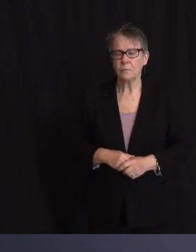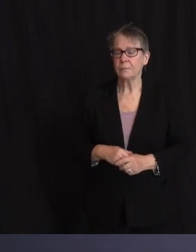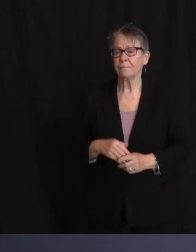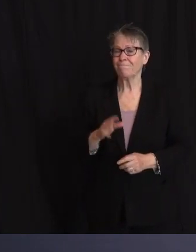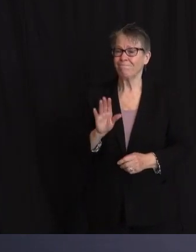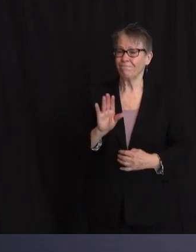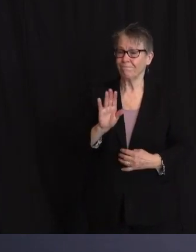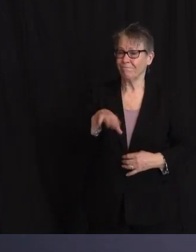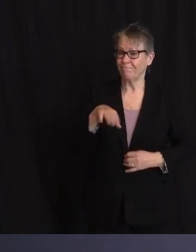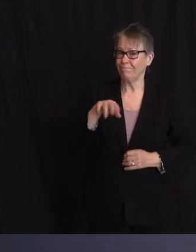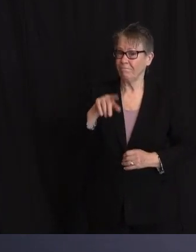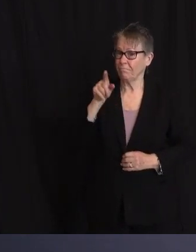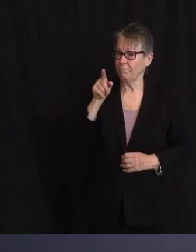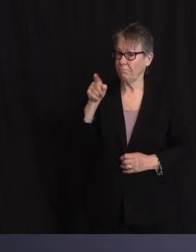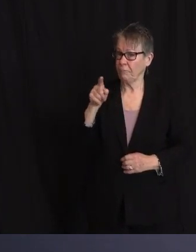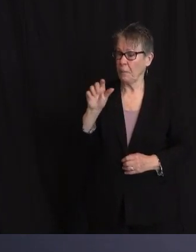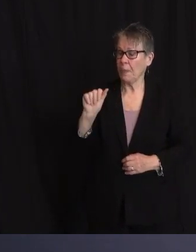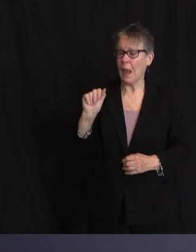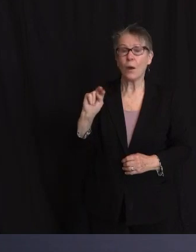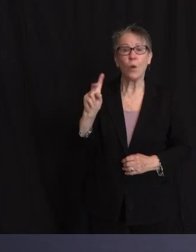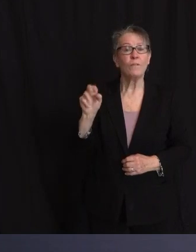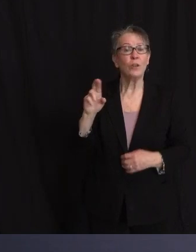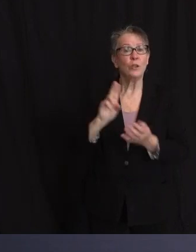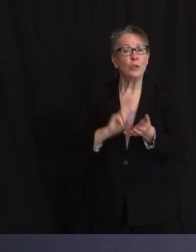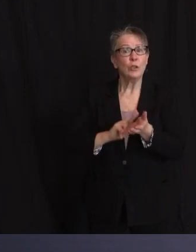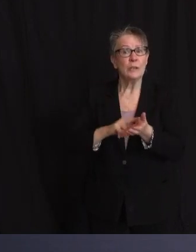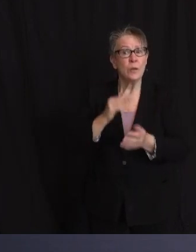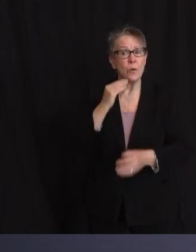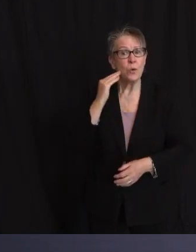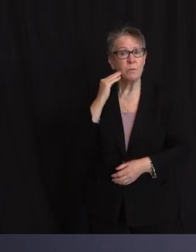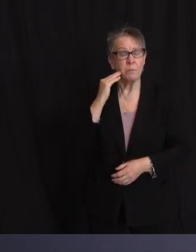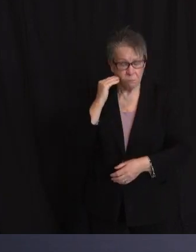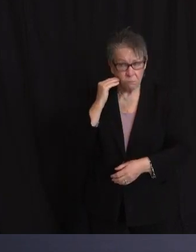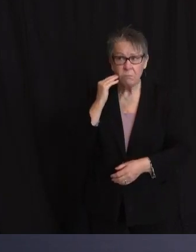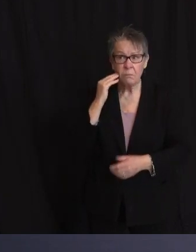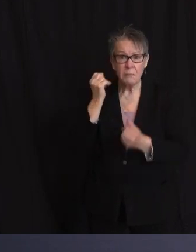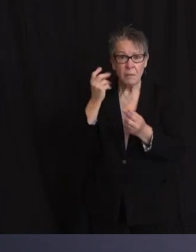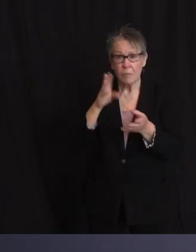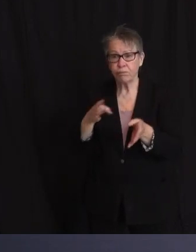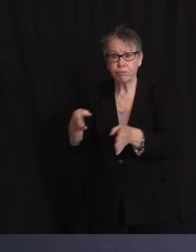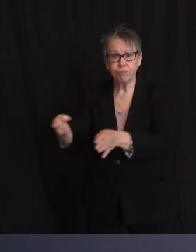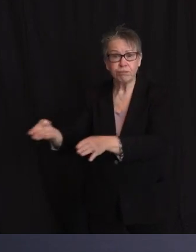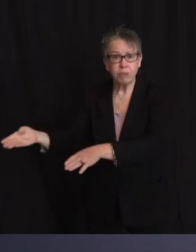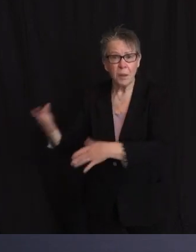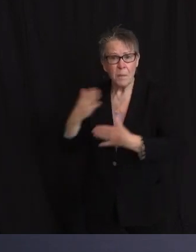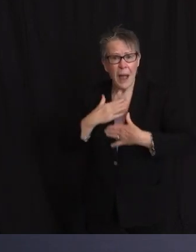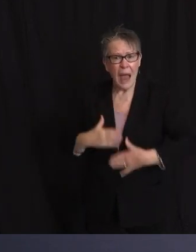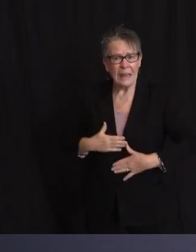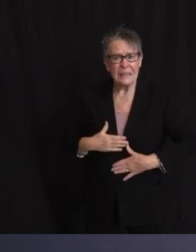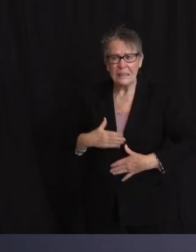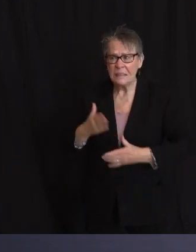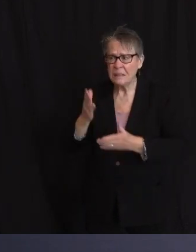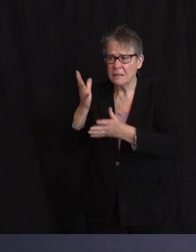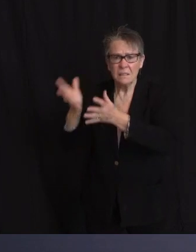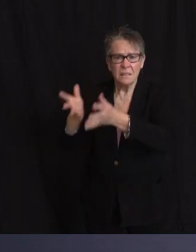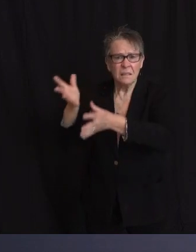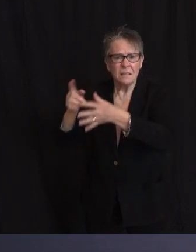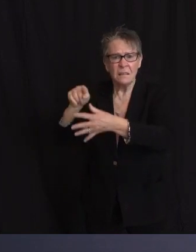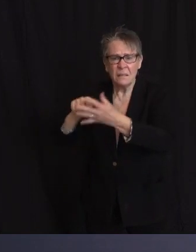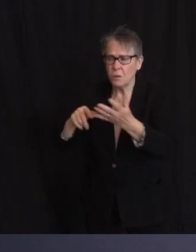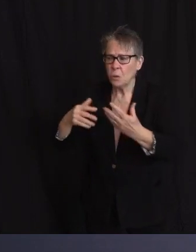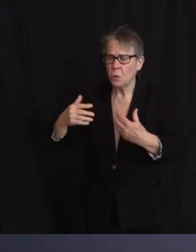an infection control professional, and they are to cease all admissions. They must inform